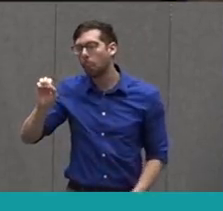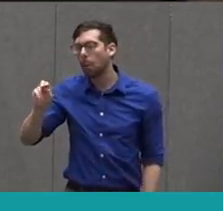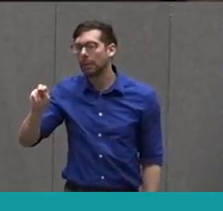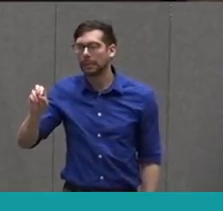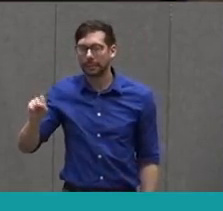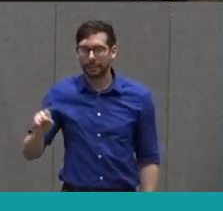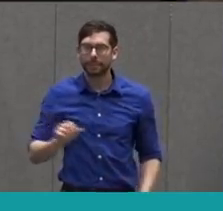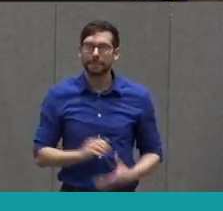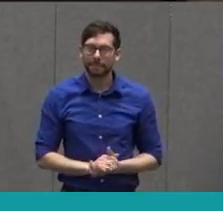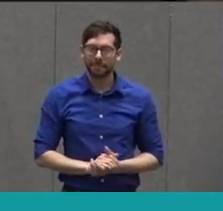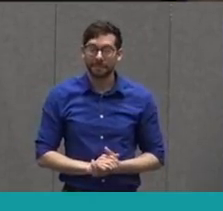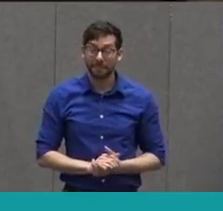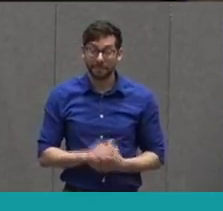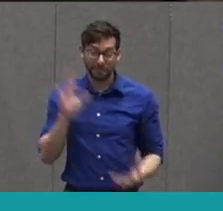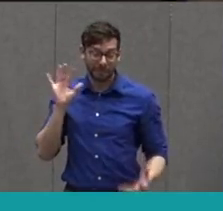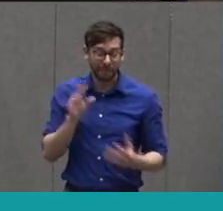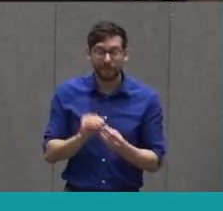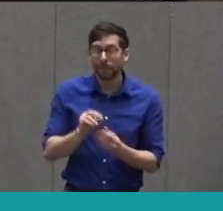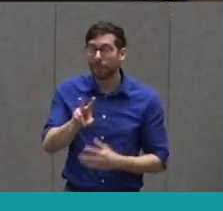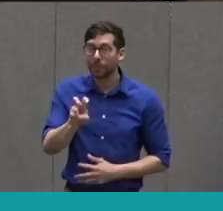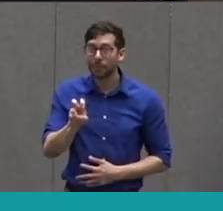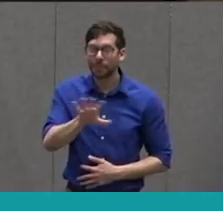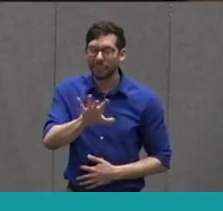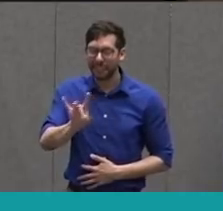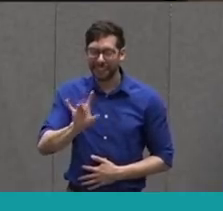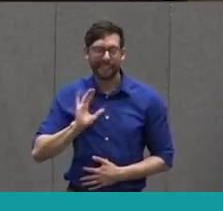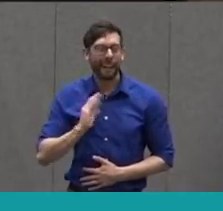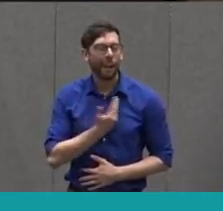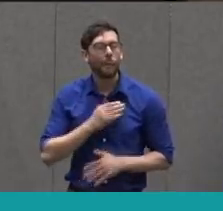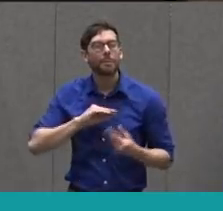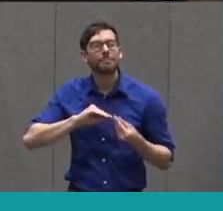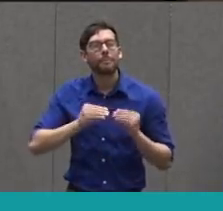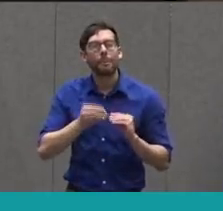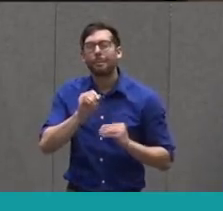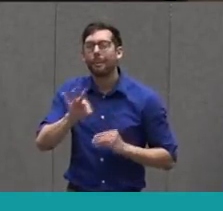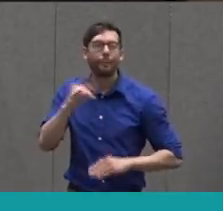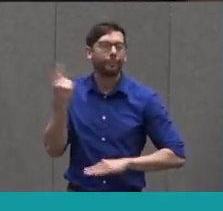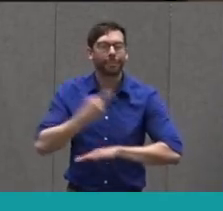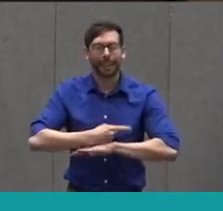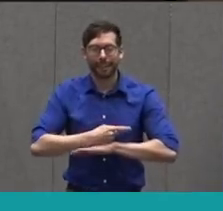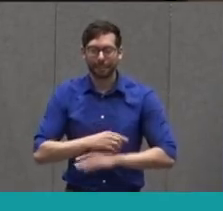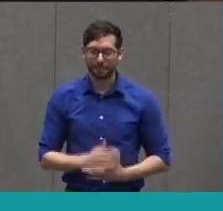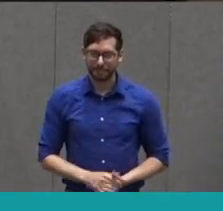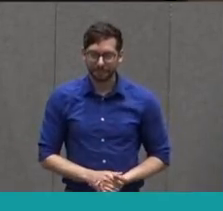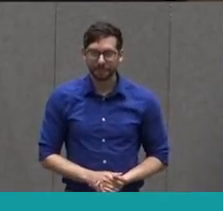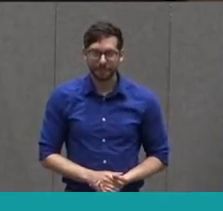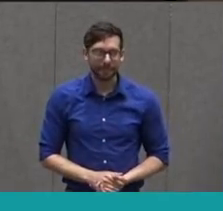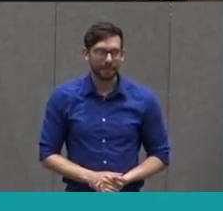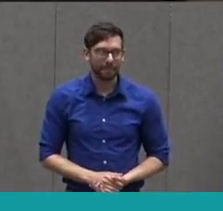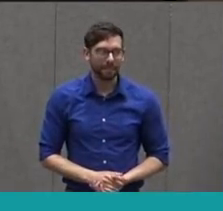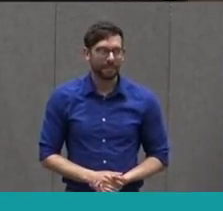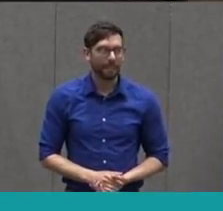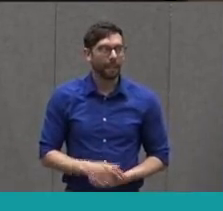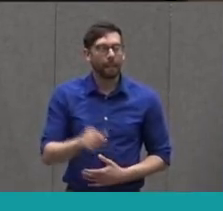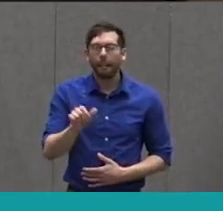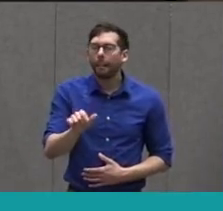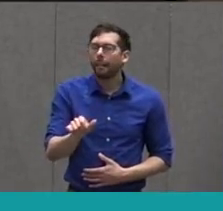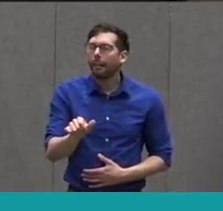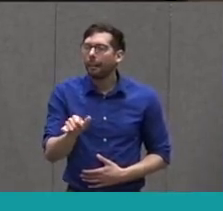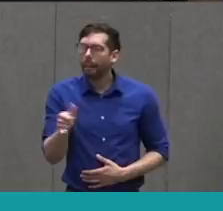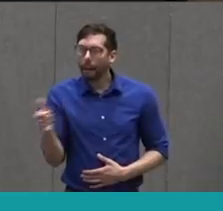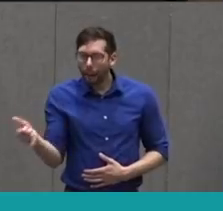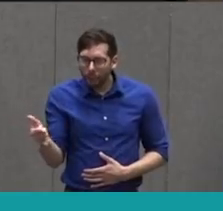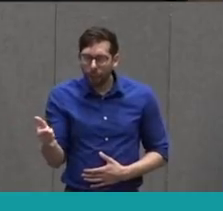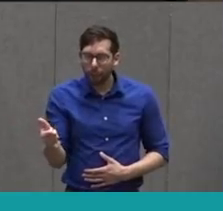That is our number of the day. Now we have a couple of other characteristics that we have that we're going to be thinking